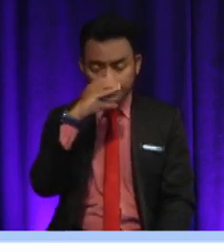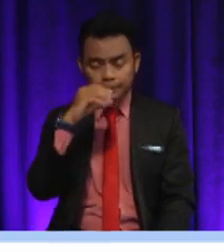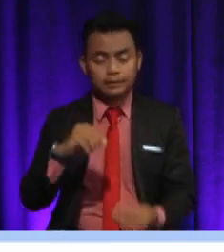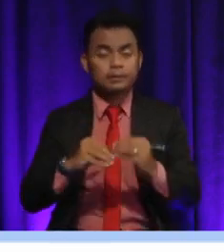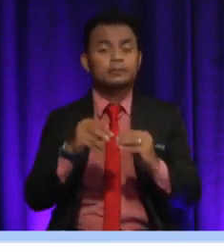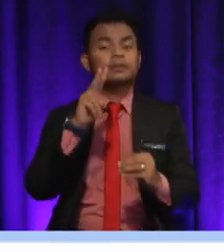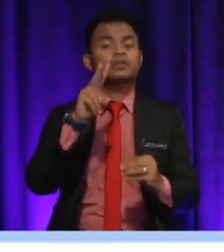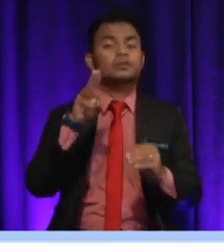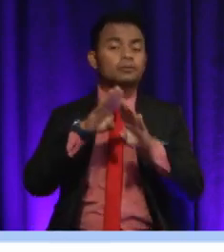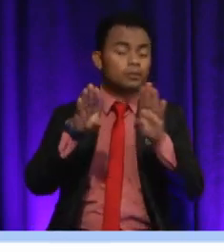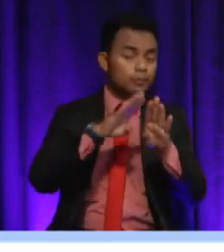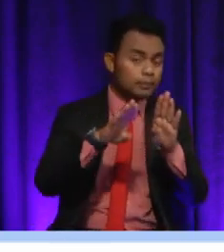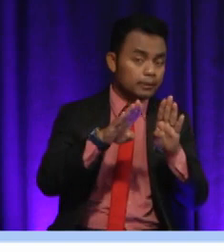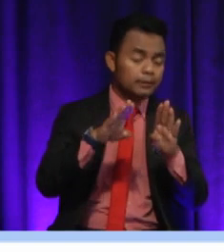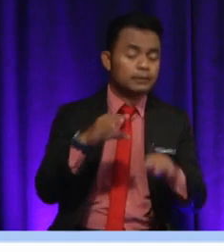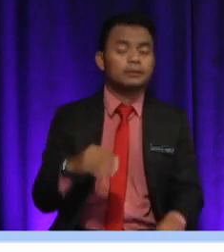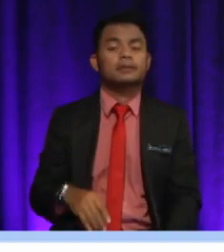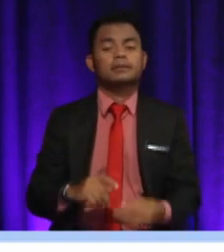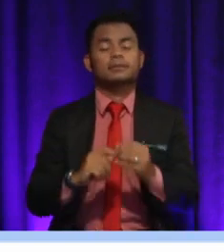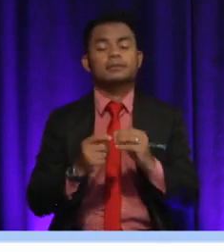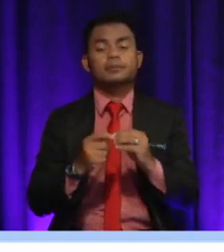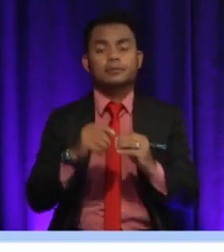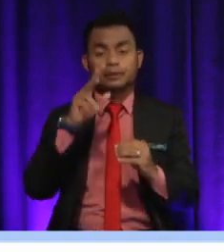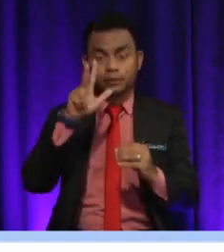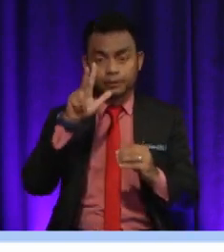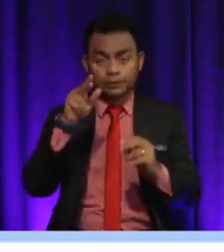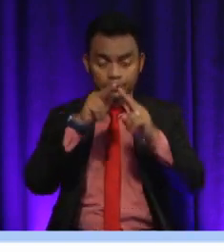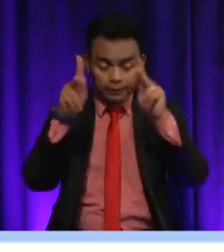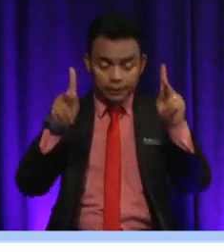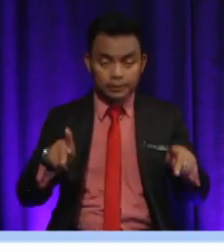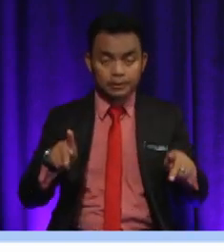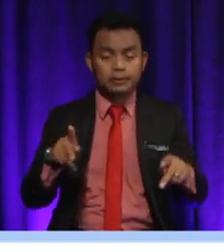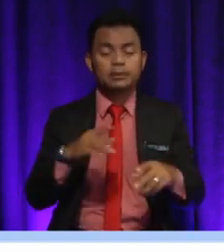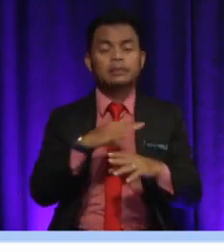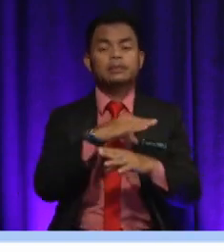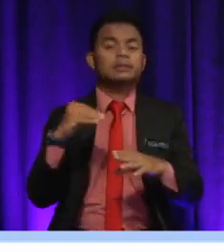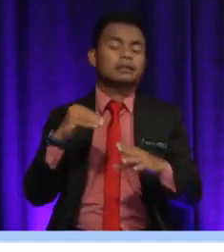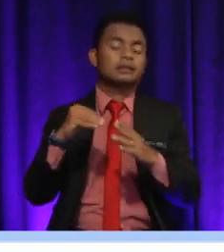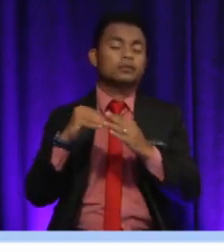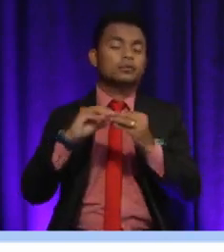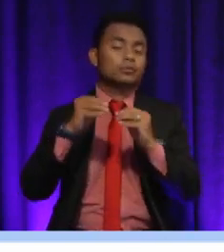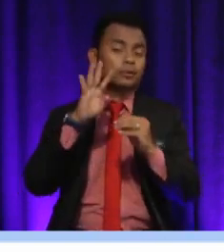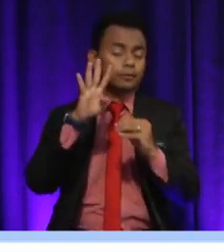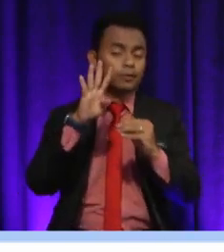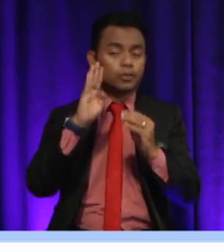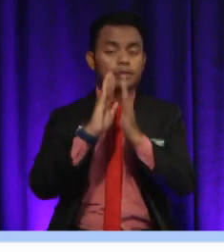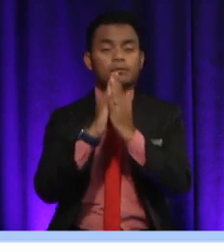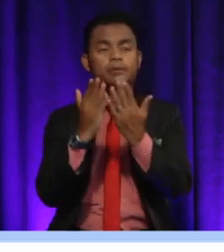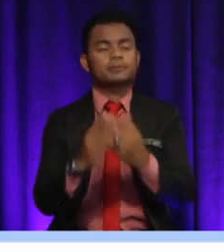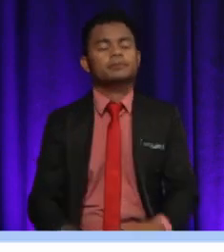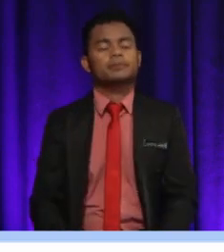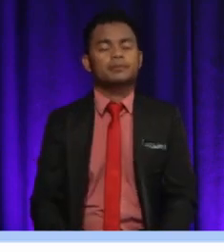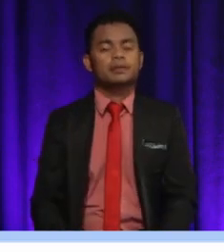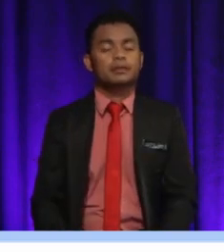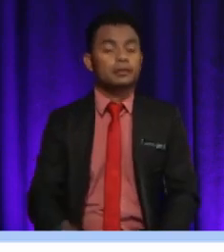best. And number 4, dictionary. So your task, pupils, is for you to search for the words